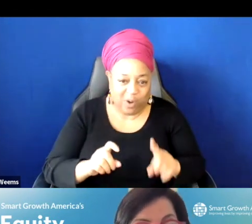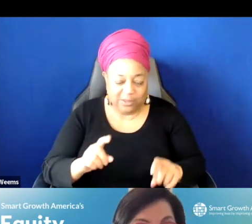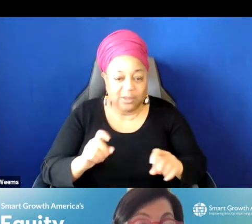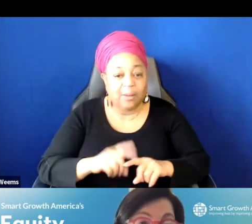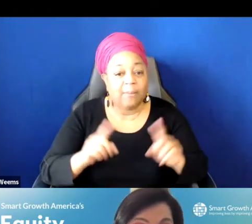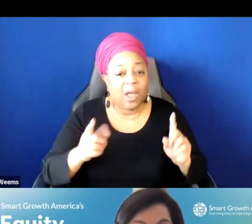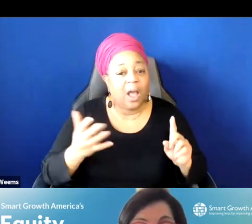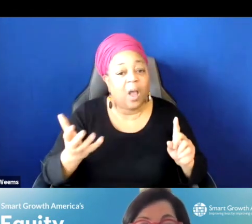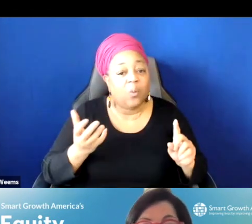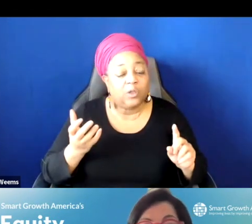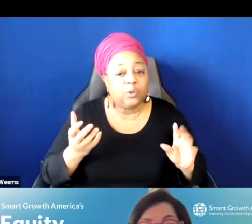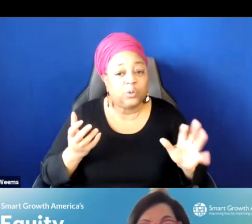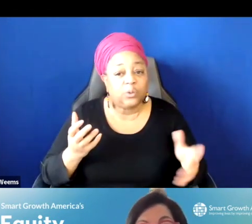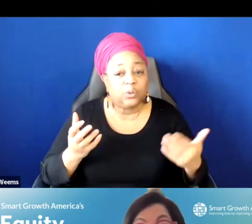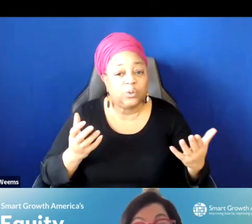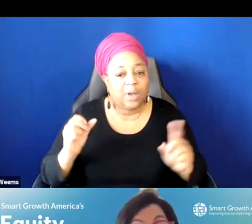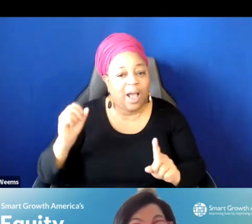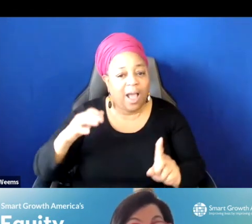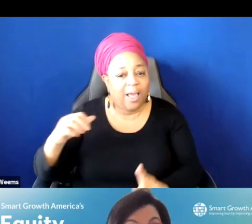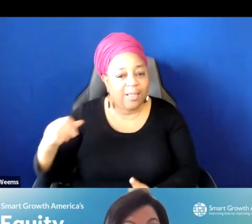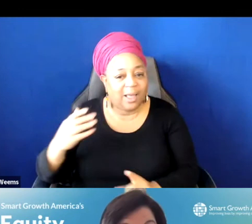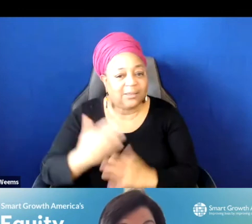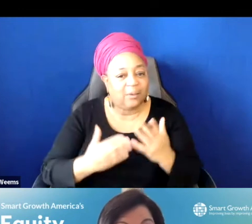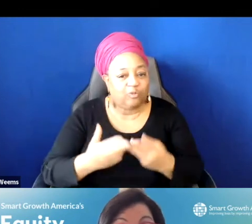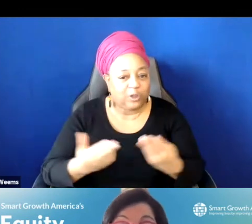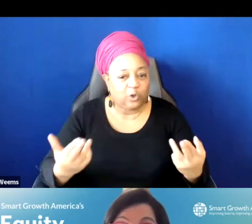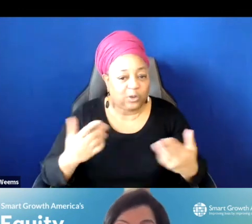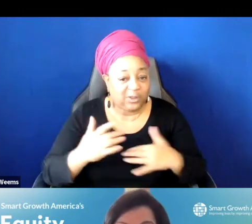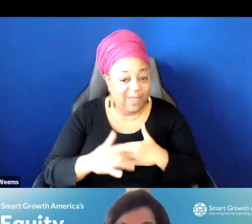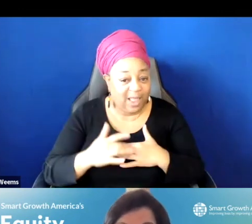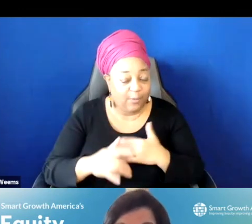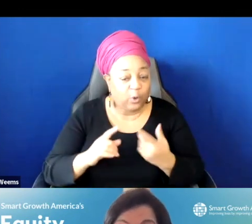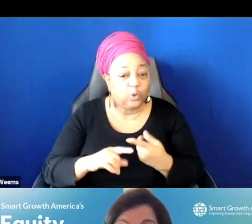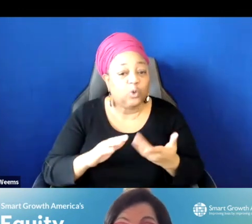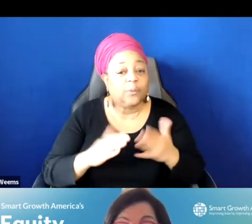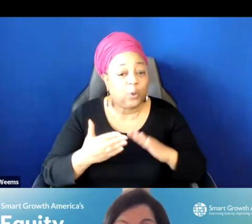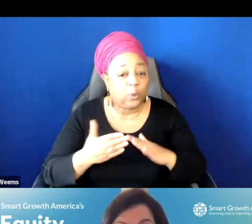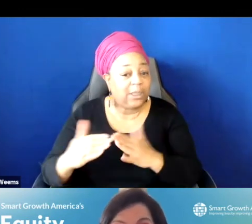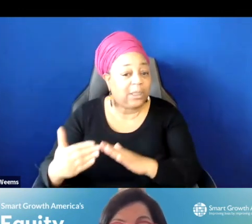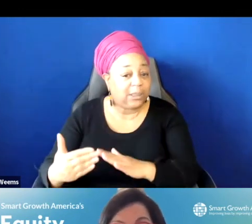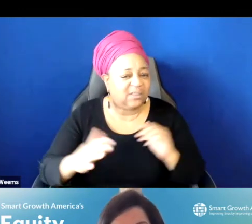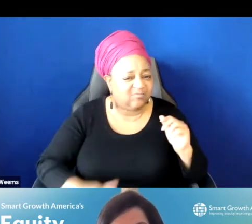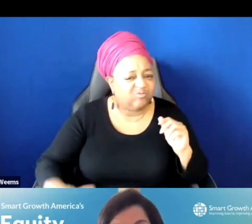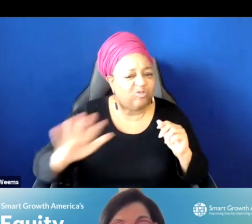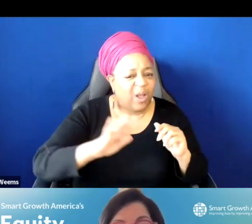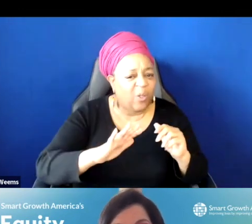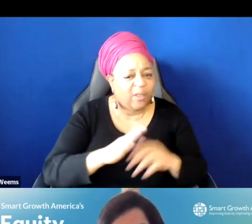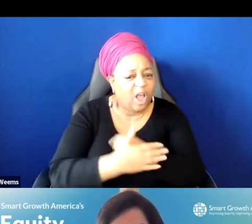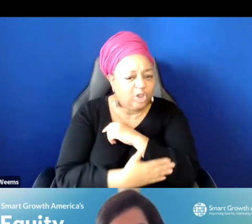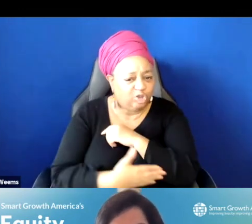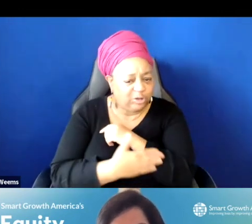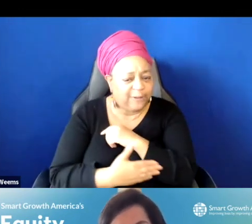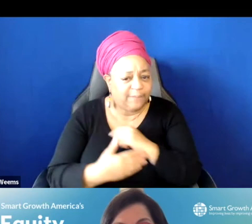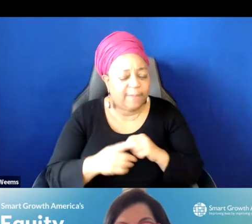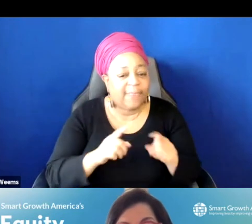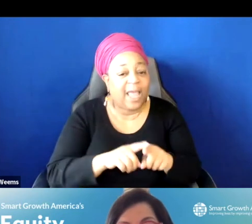I want to highlight just some resources that are available to communities across the country as you're looking